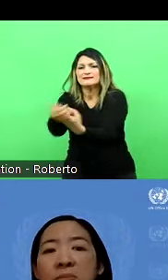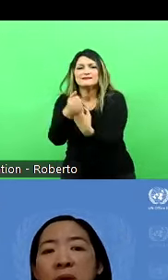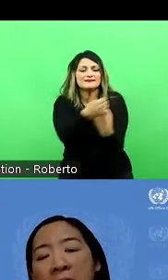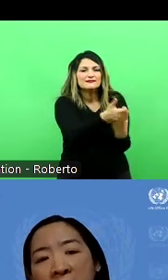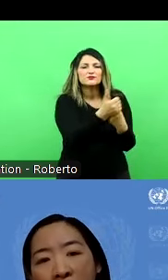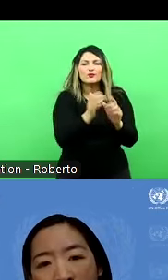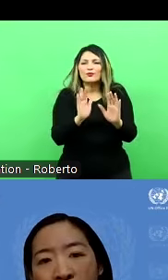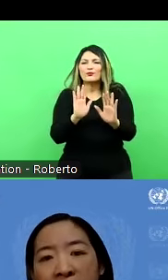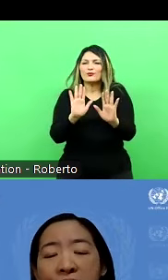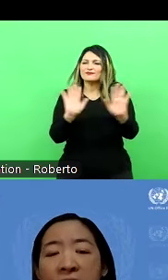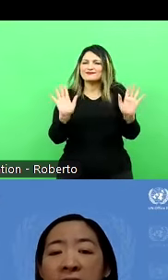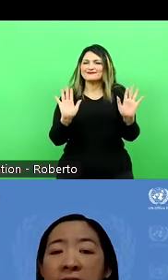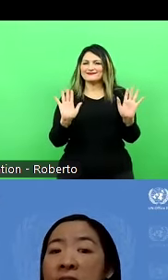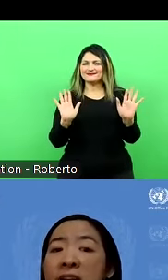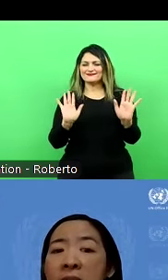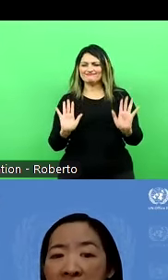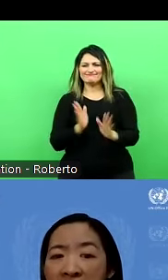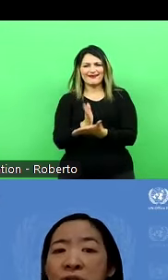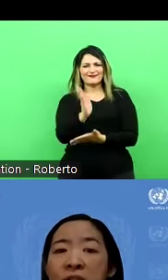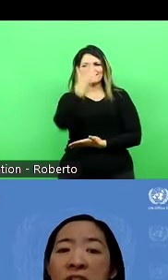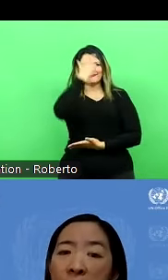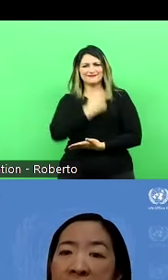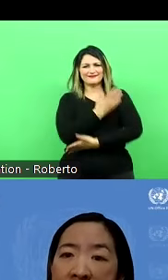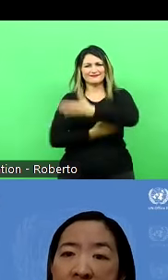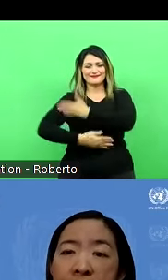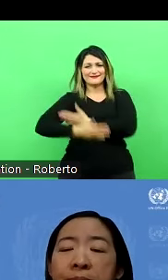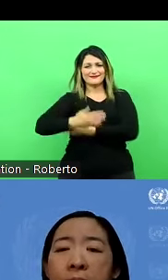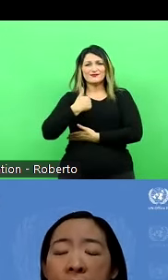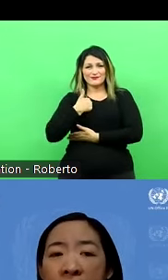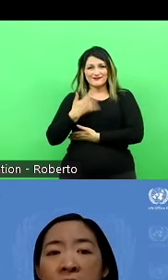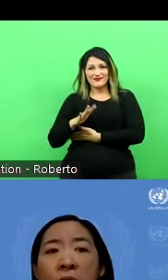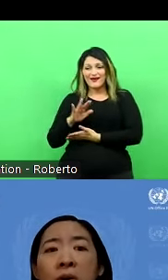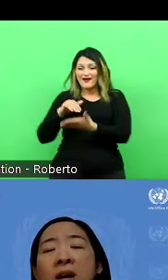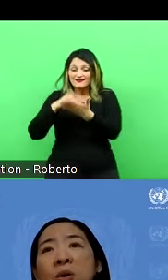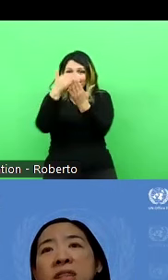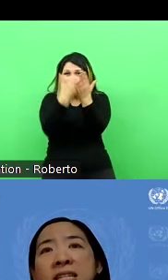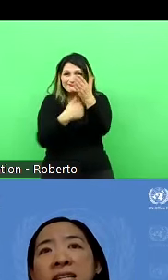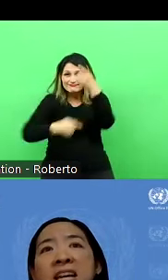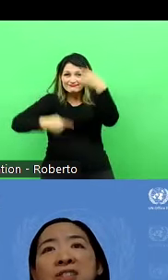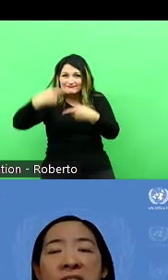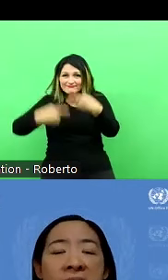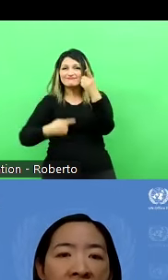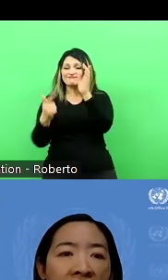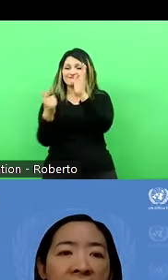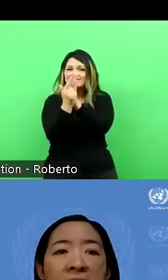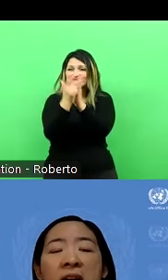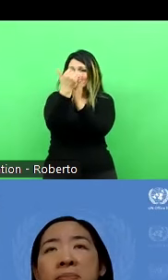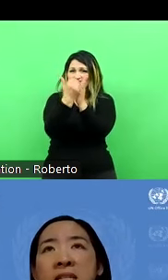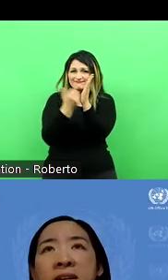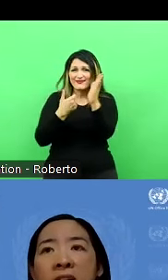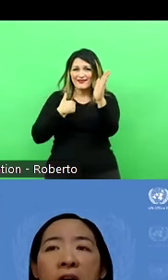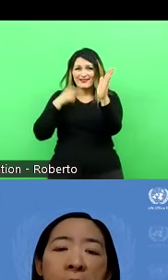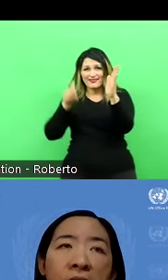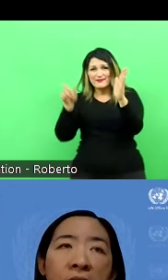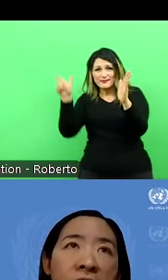be consult, they can be part of operation, and even in the managerial spaces. So with this intention in mind, there comes